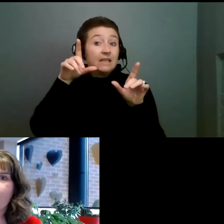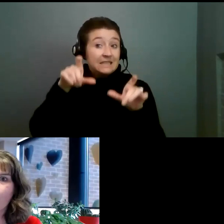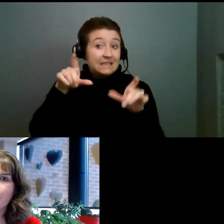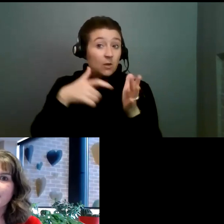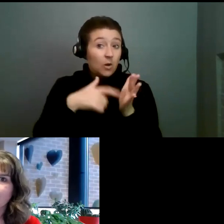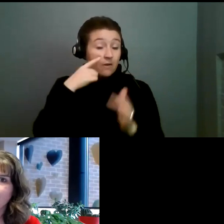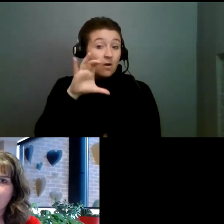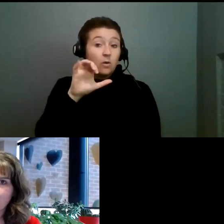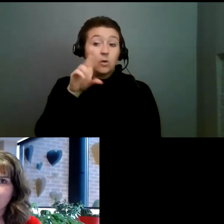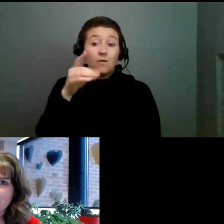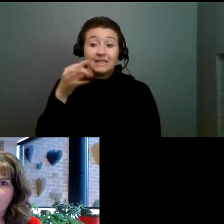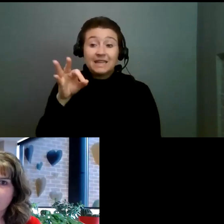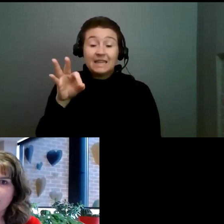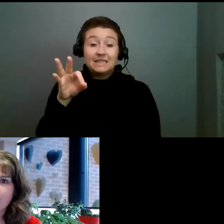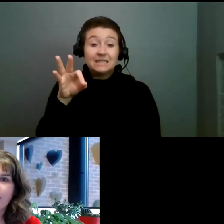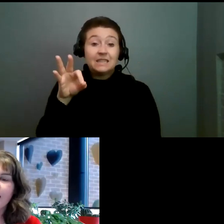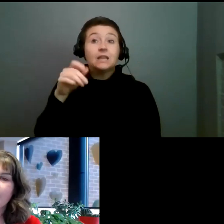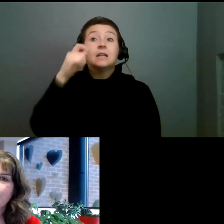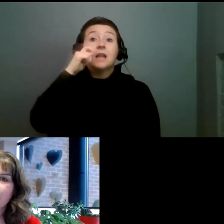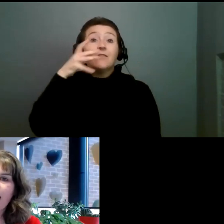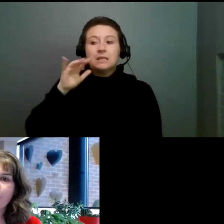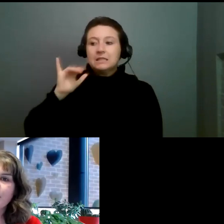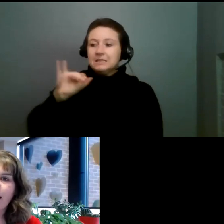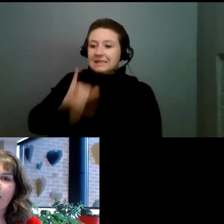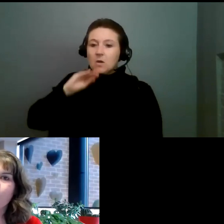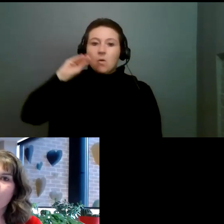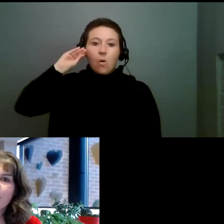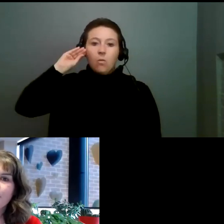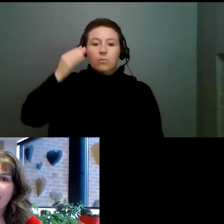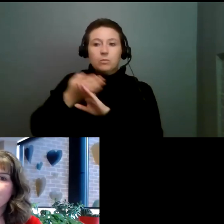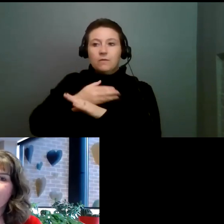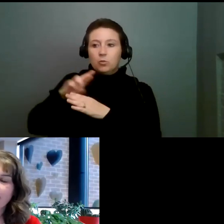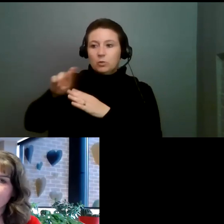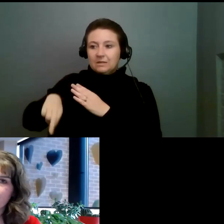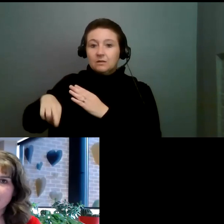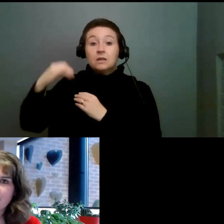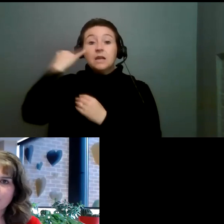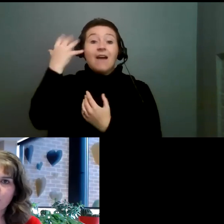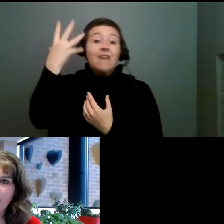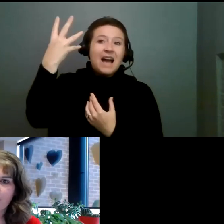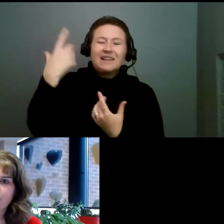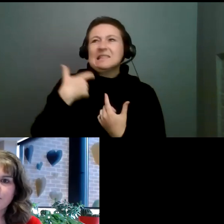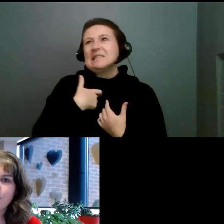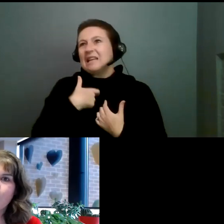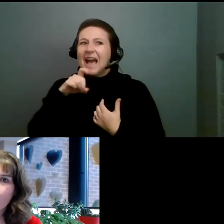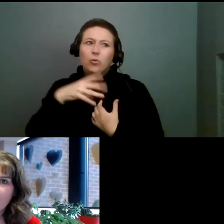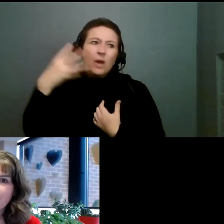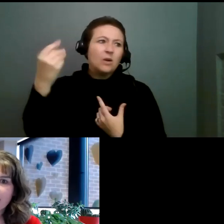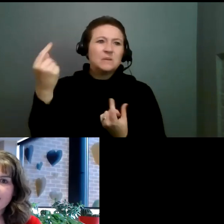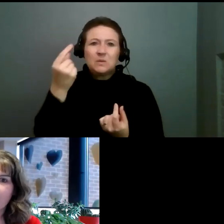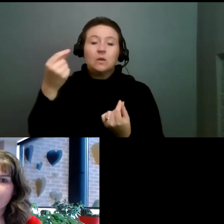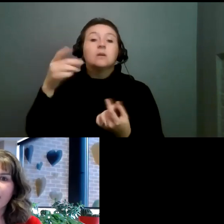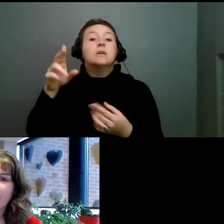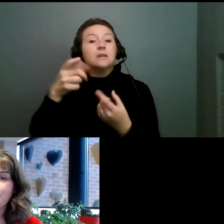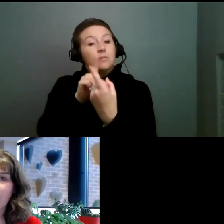stay home until you know your results. If you are out and about, find a way to keep your distance from others. Wear a